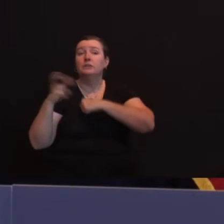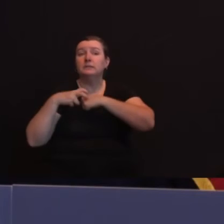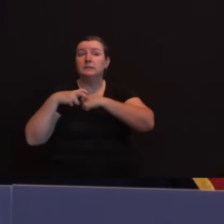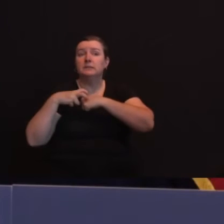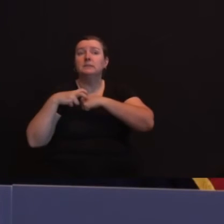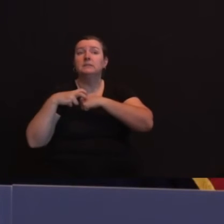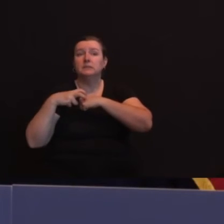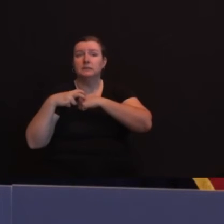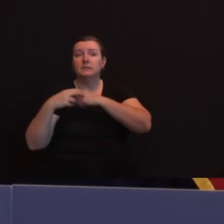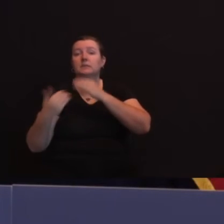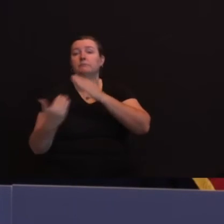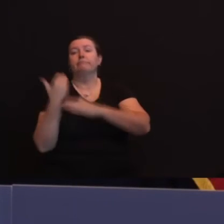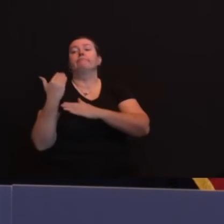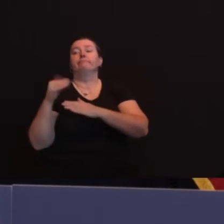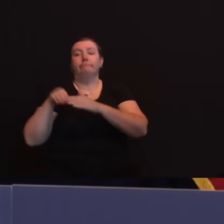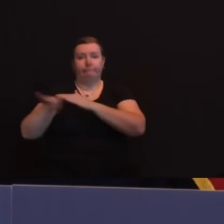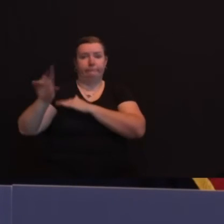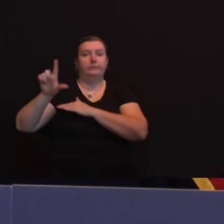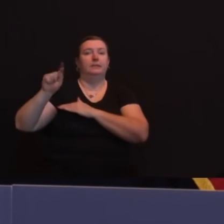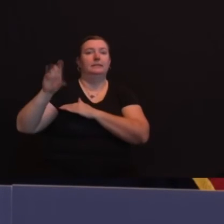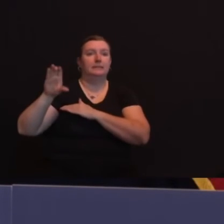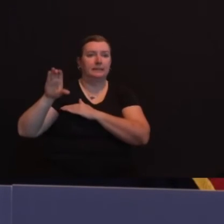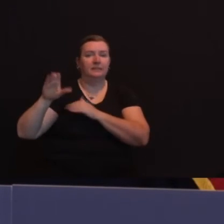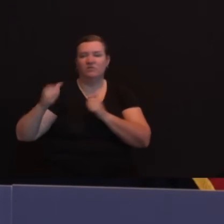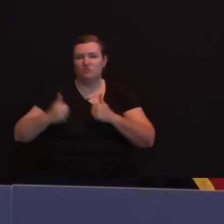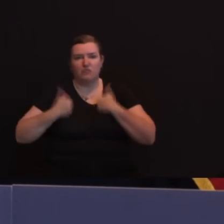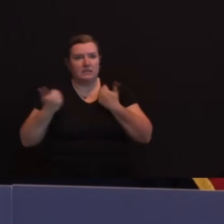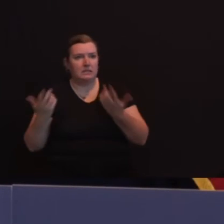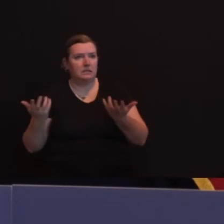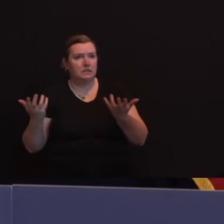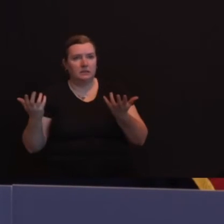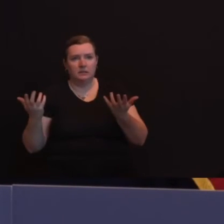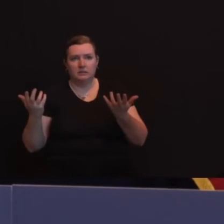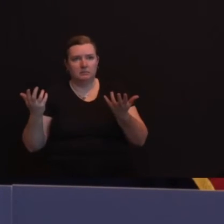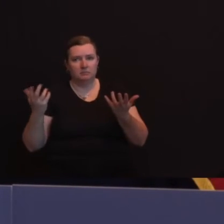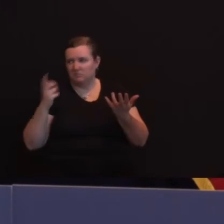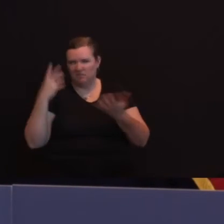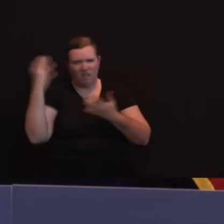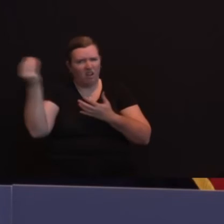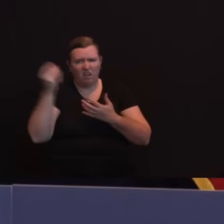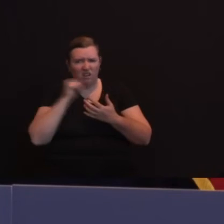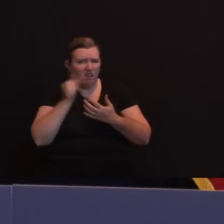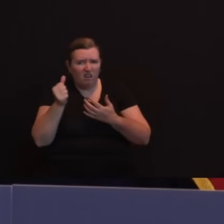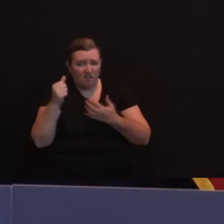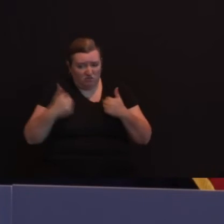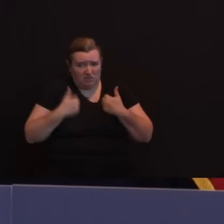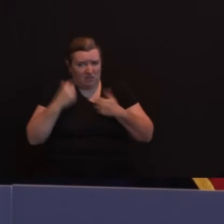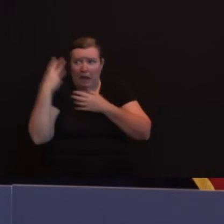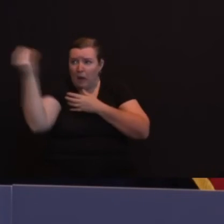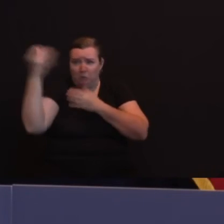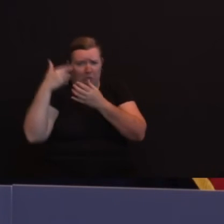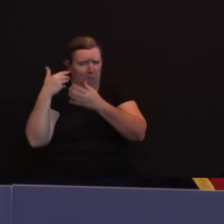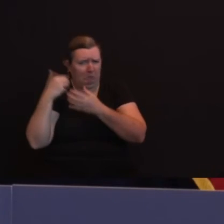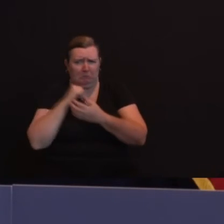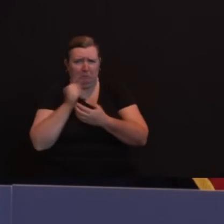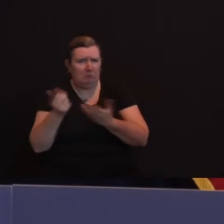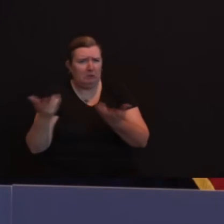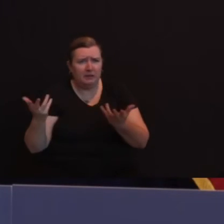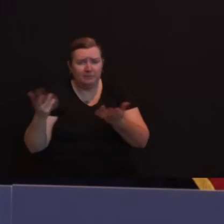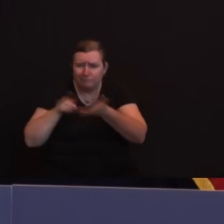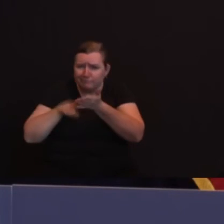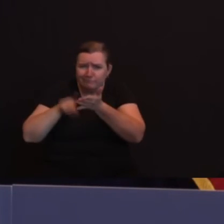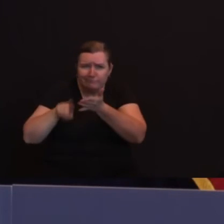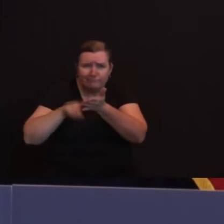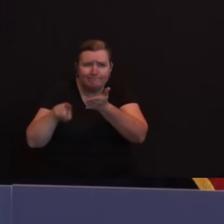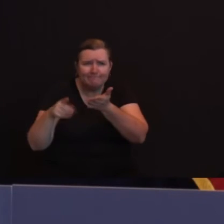long-term care because the residents in most cases are not going out. So we're looking at that pretty critically right now, and